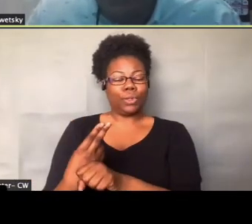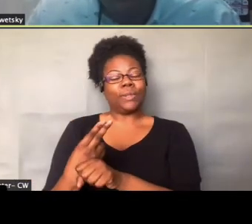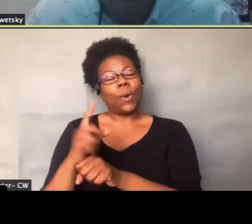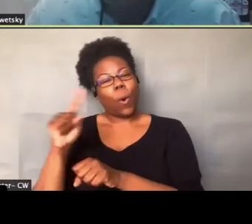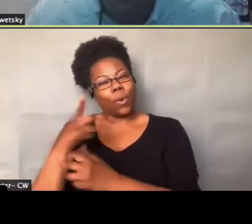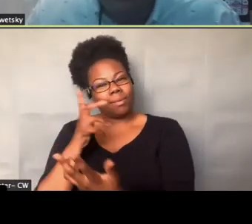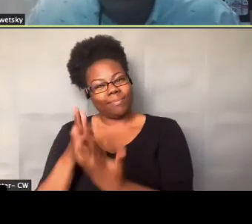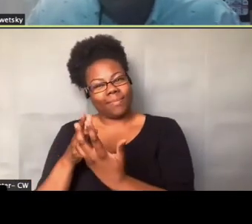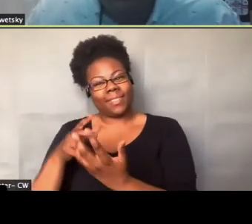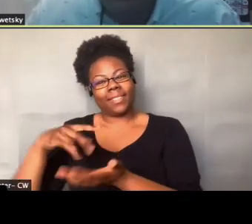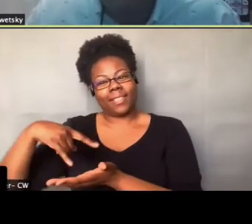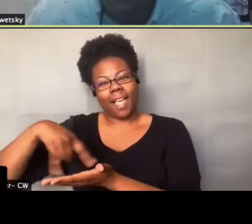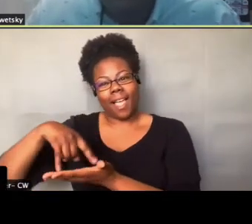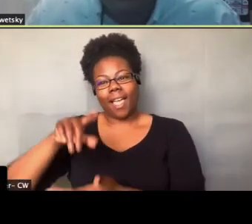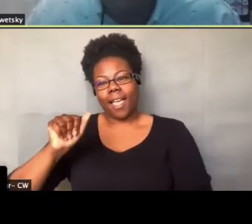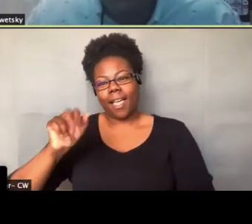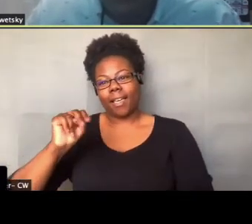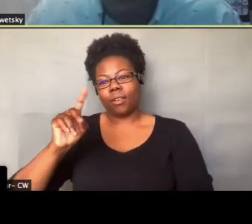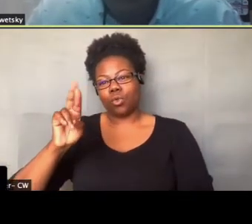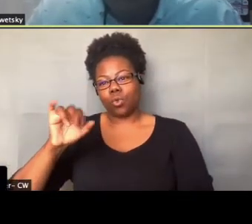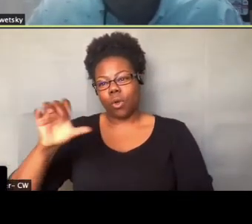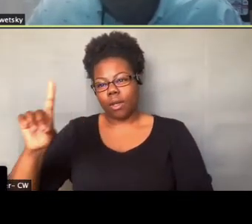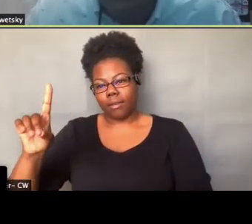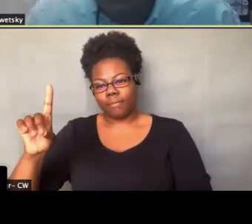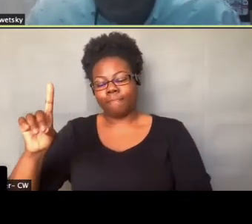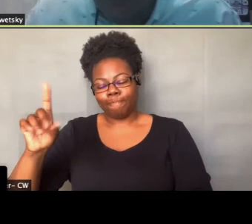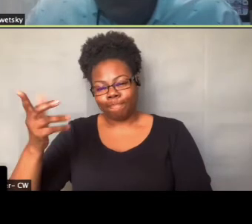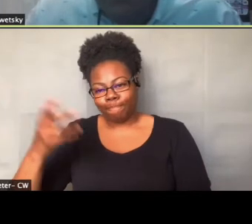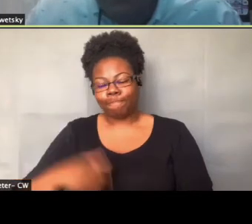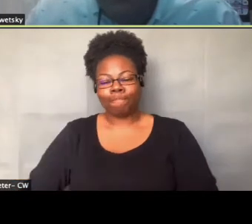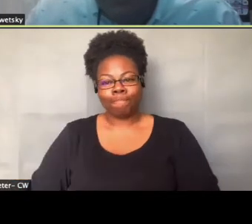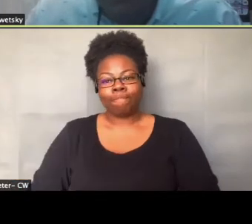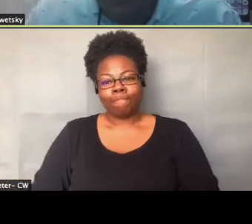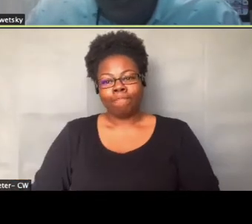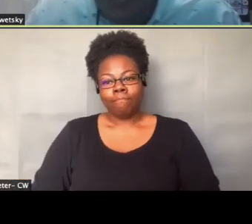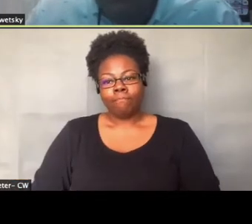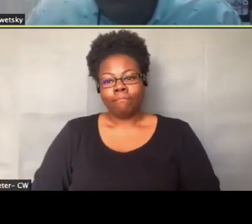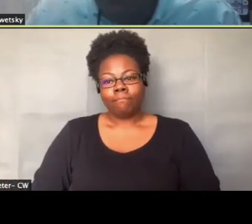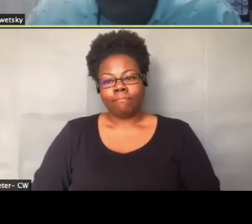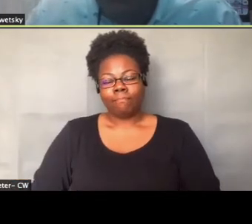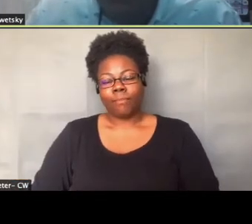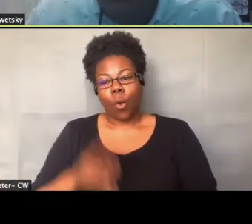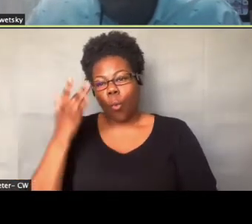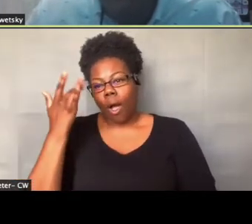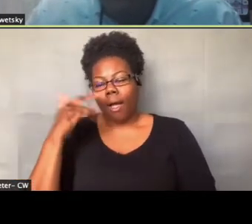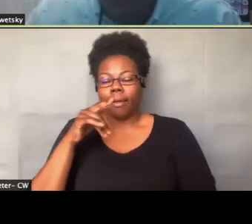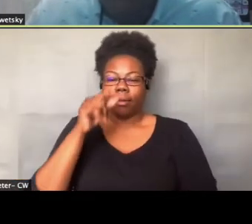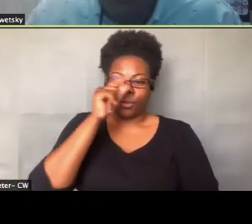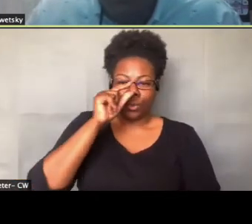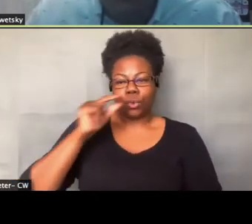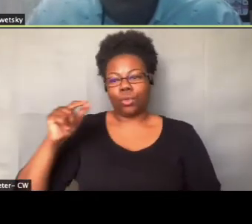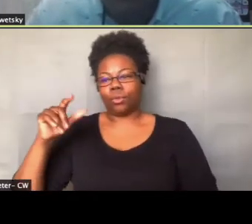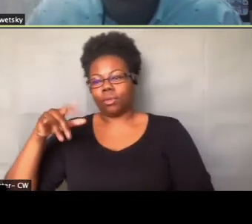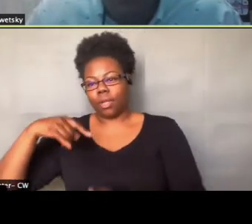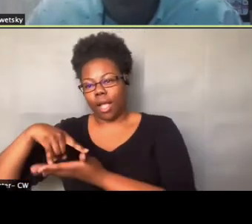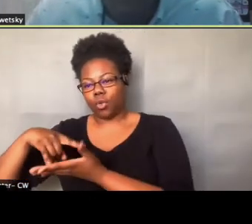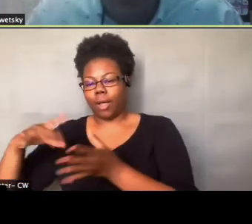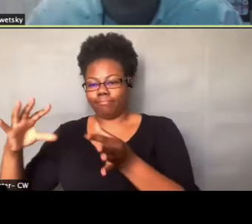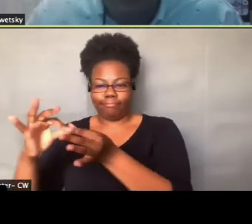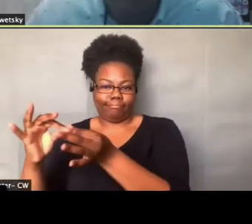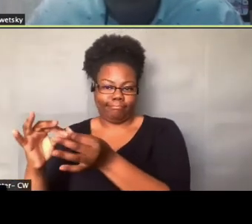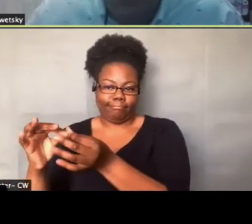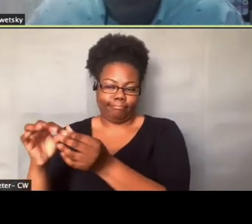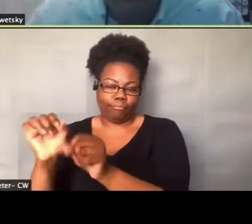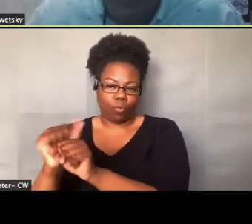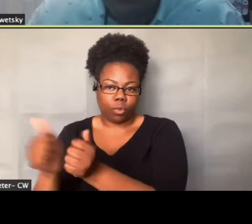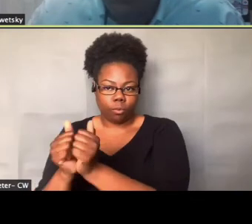is an Android product. It works with Android. Just the caveat is that I've had some difficulty in a lot of noise,